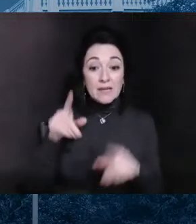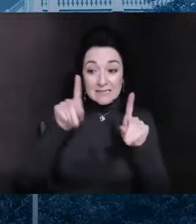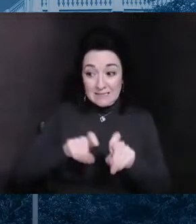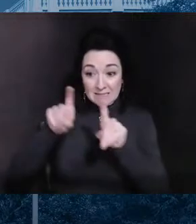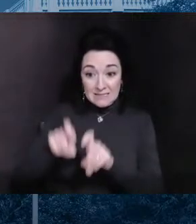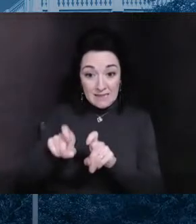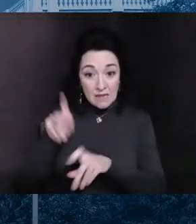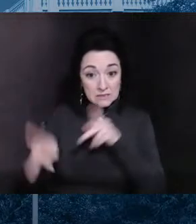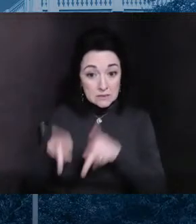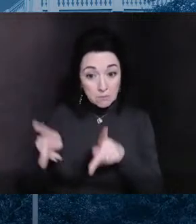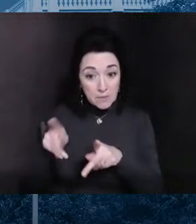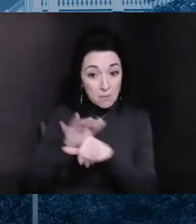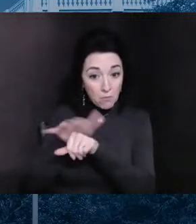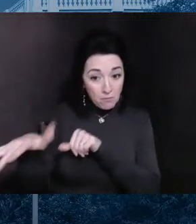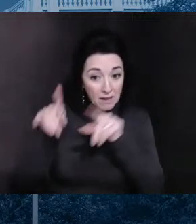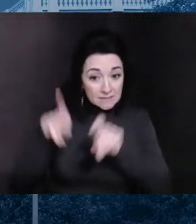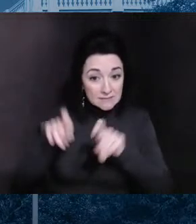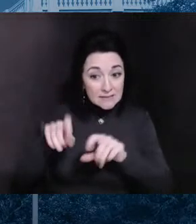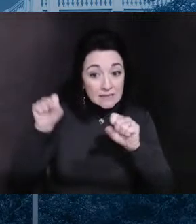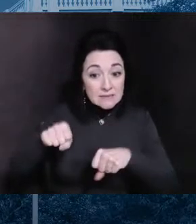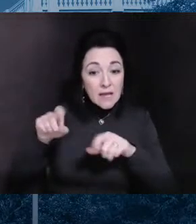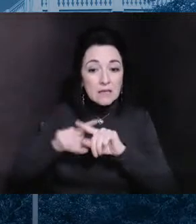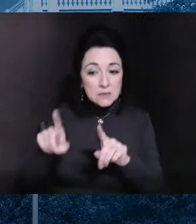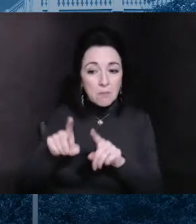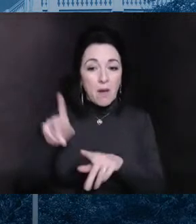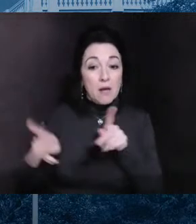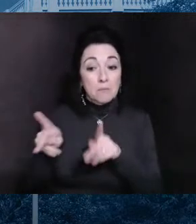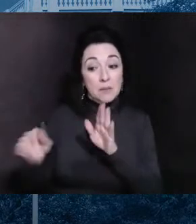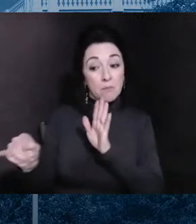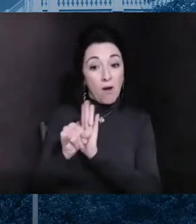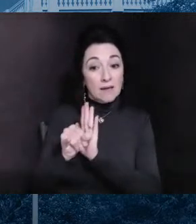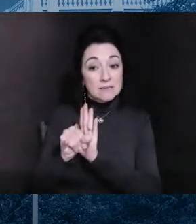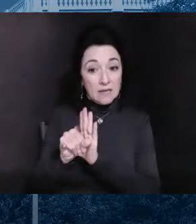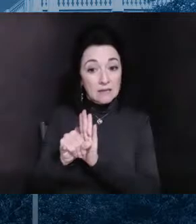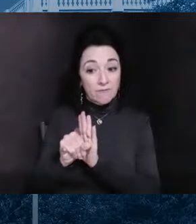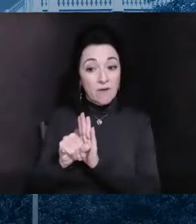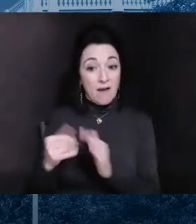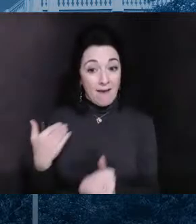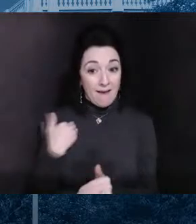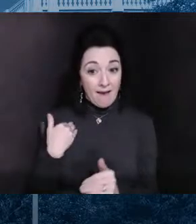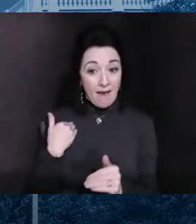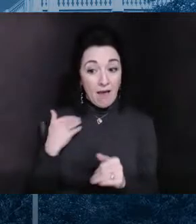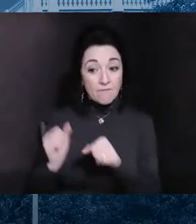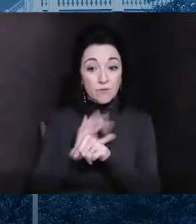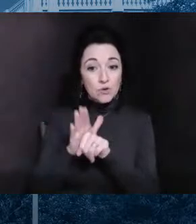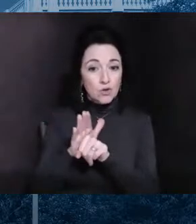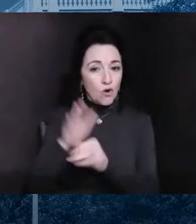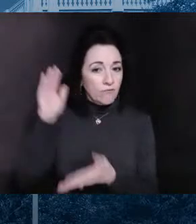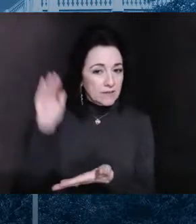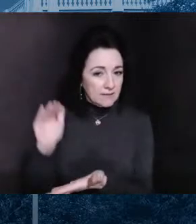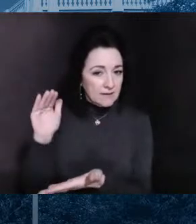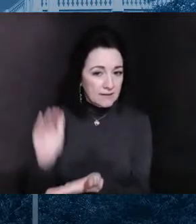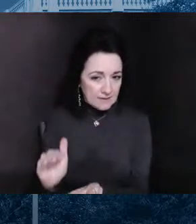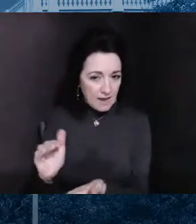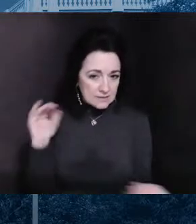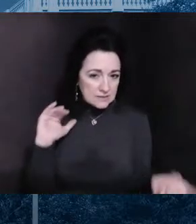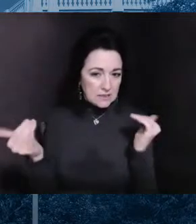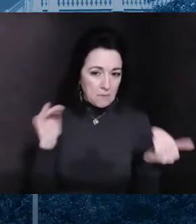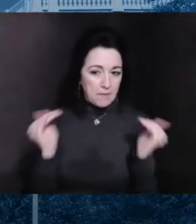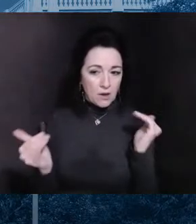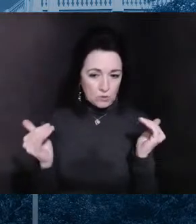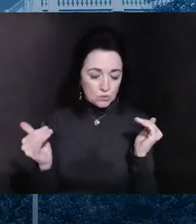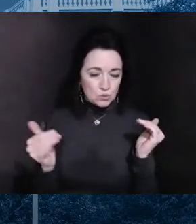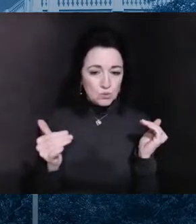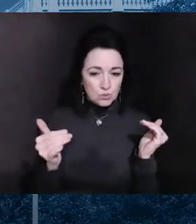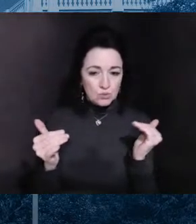as we continue to test at a higher rate, or I guess I should say sustaining that very high